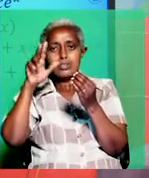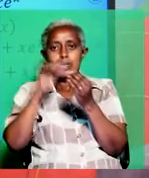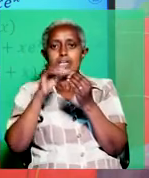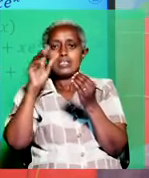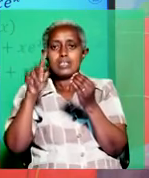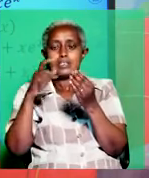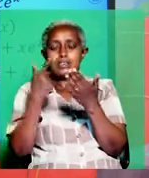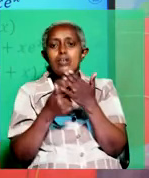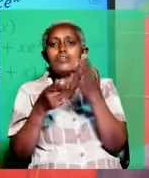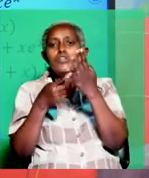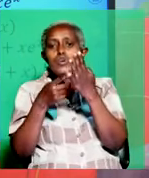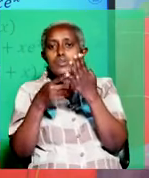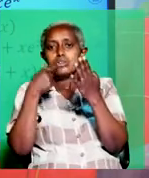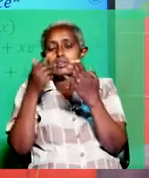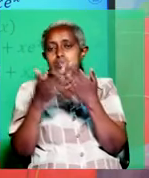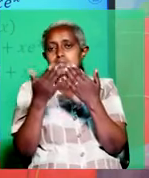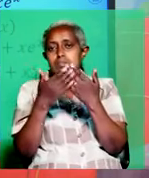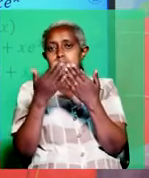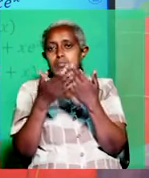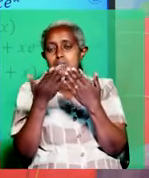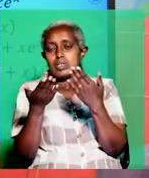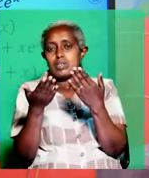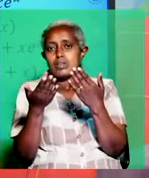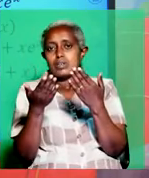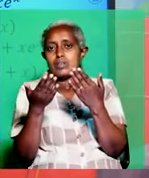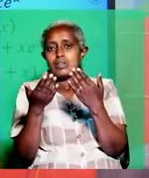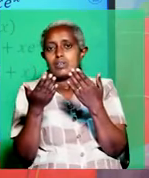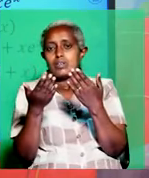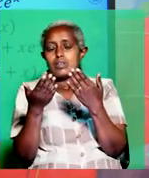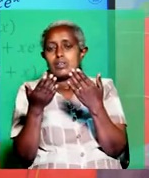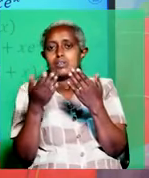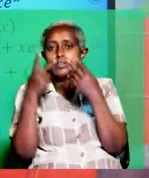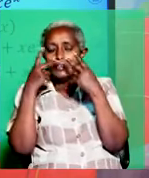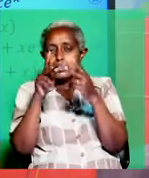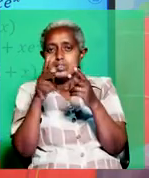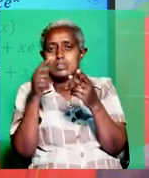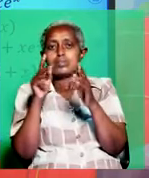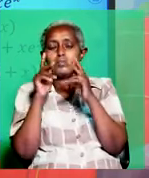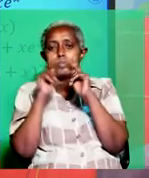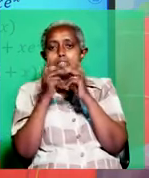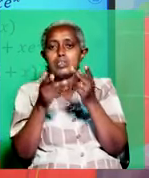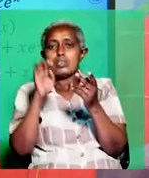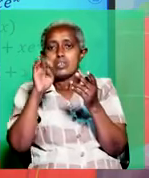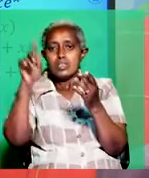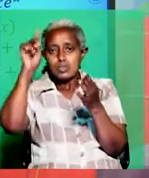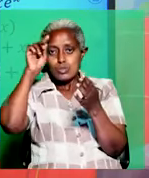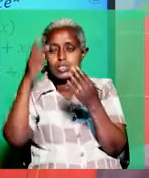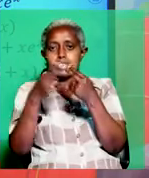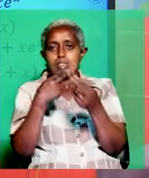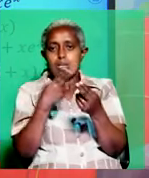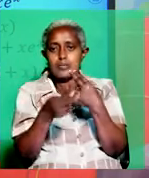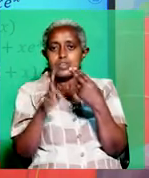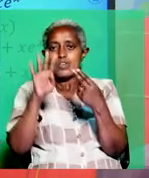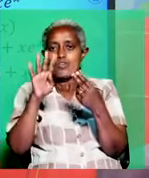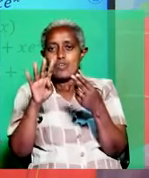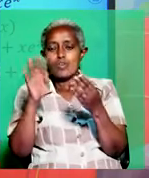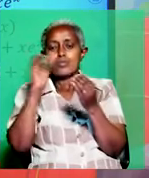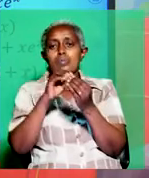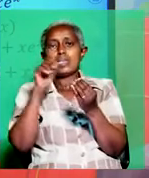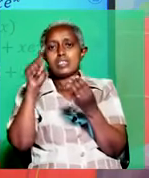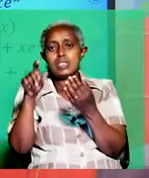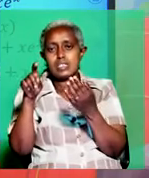the fourth, it will be simply we can see the pattern. It will be this e raised to x times 4